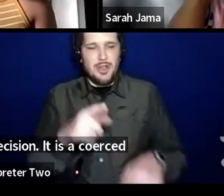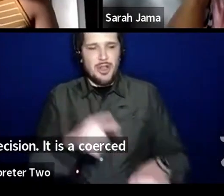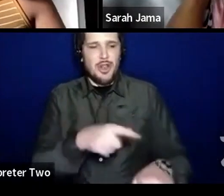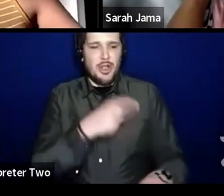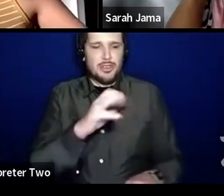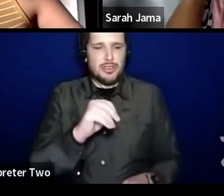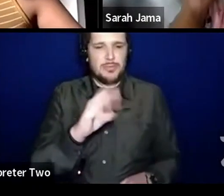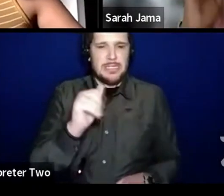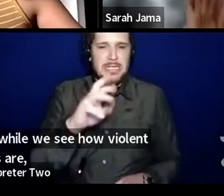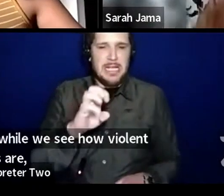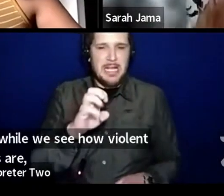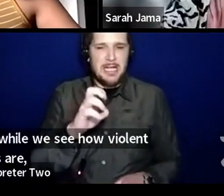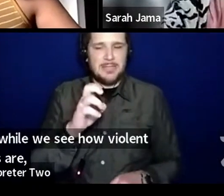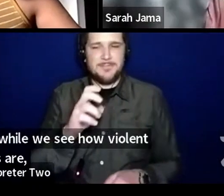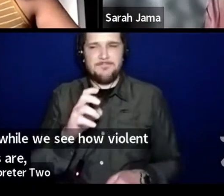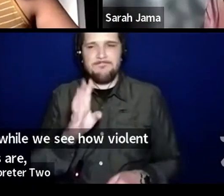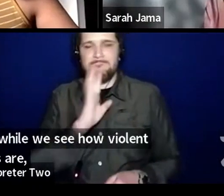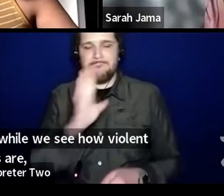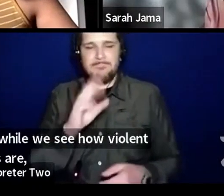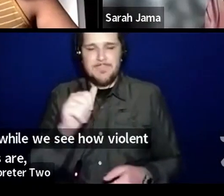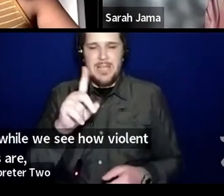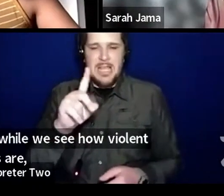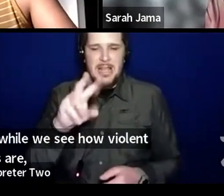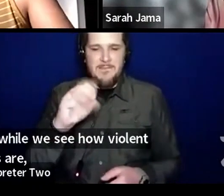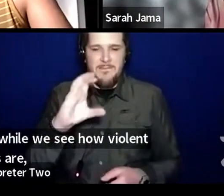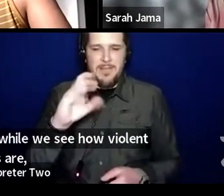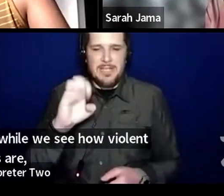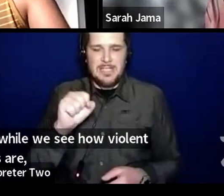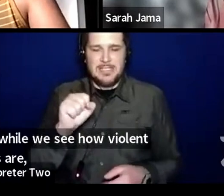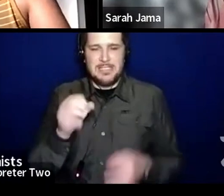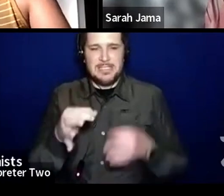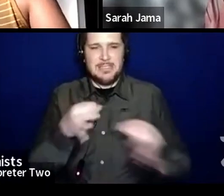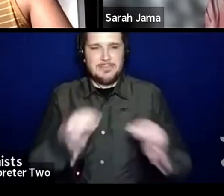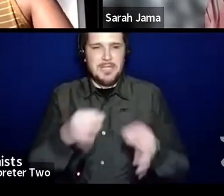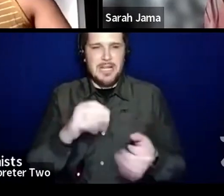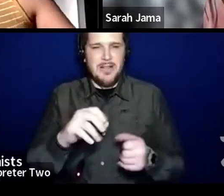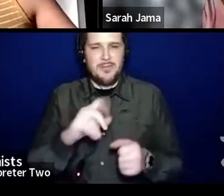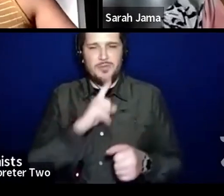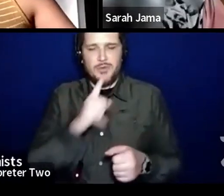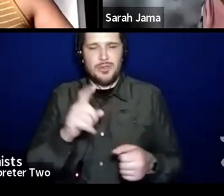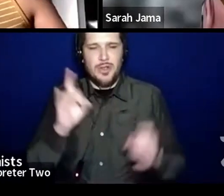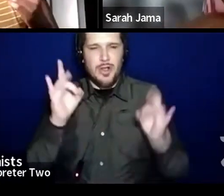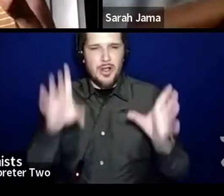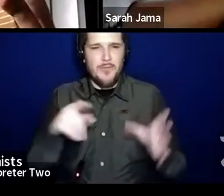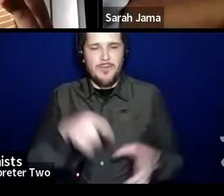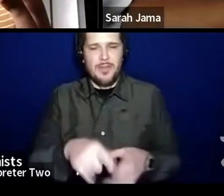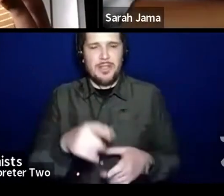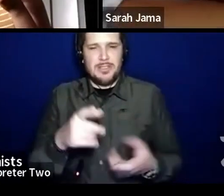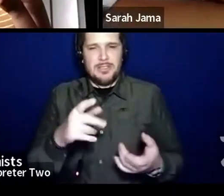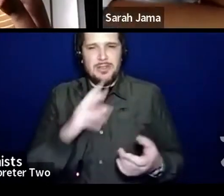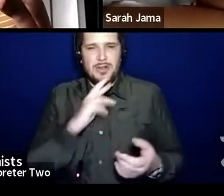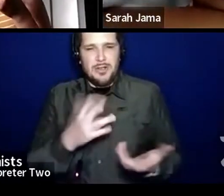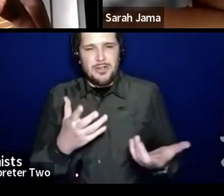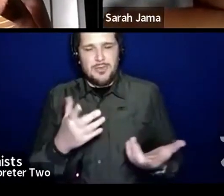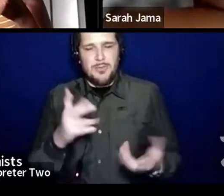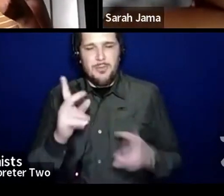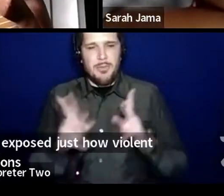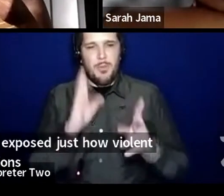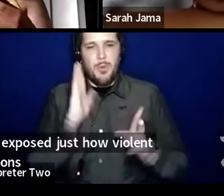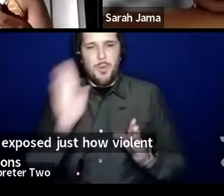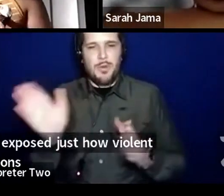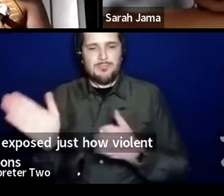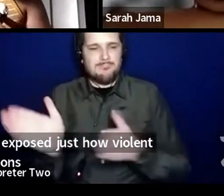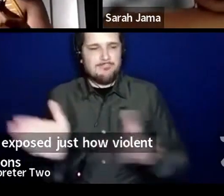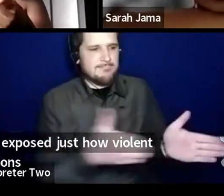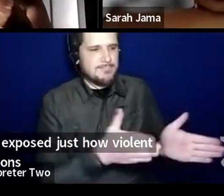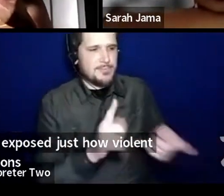have exposed just how violent these conditions are, like, of course, people are going to turn towards MAiD because